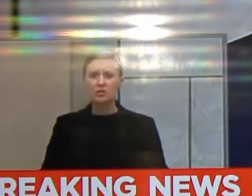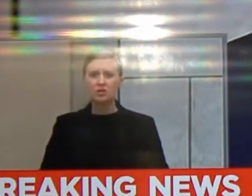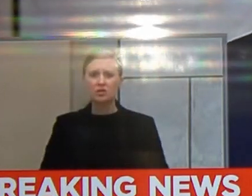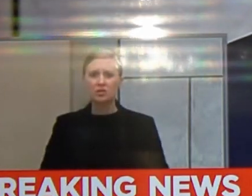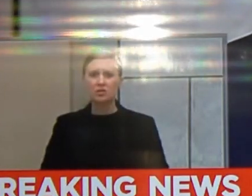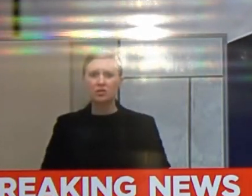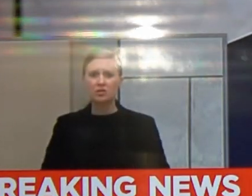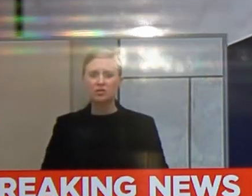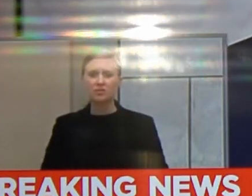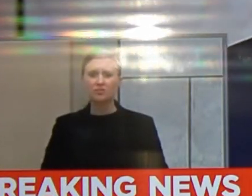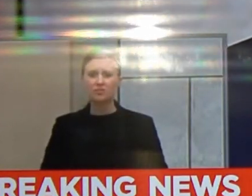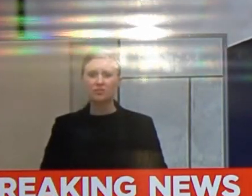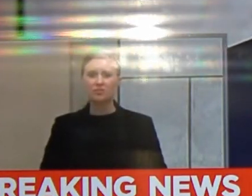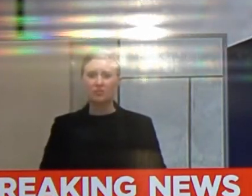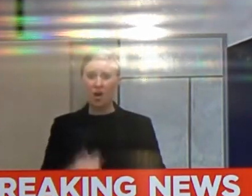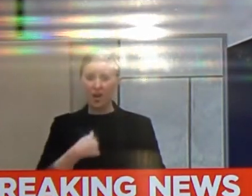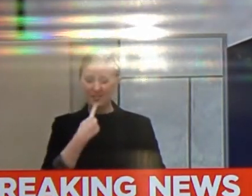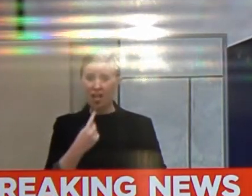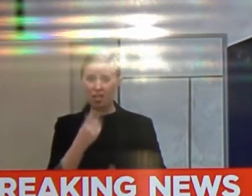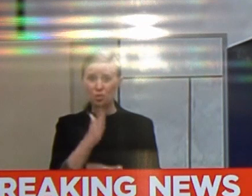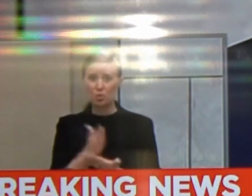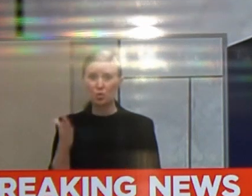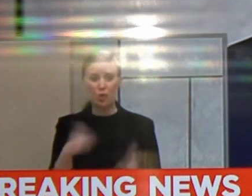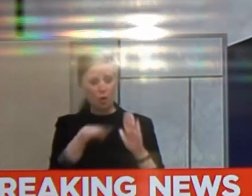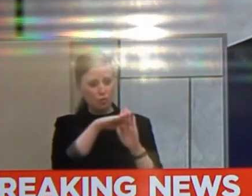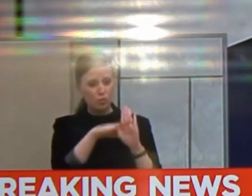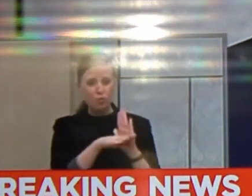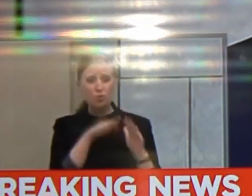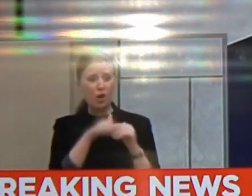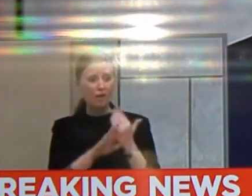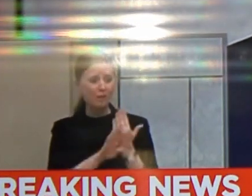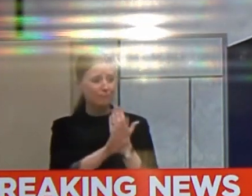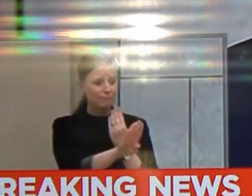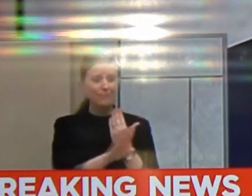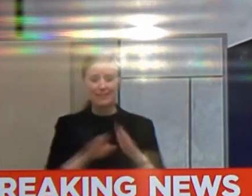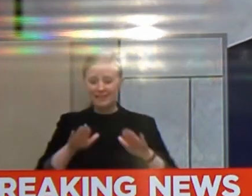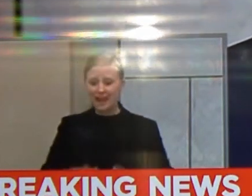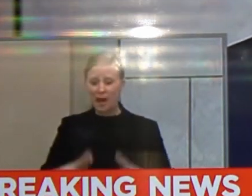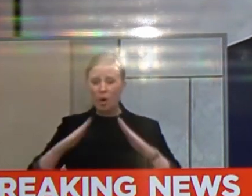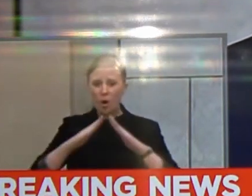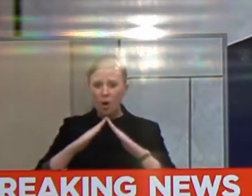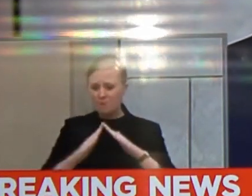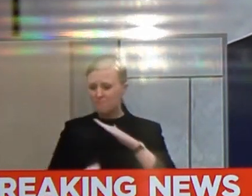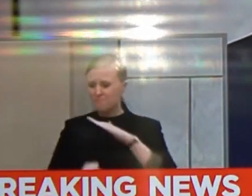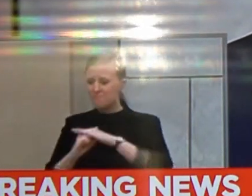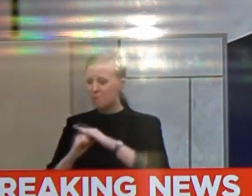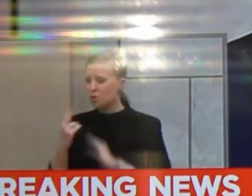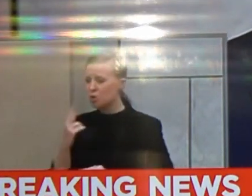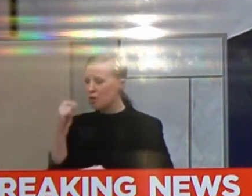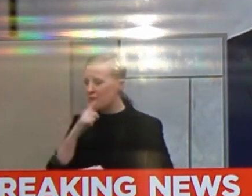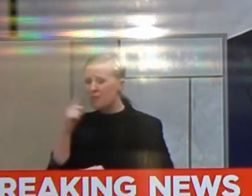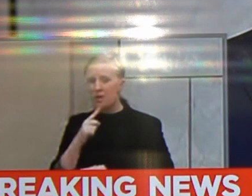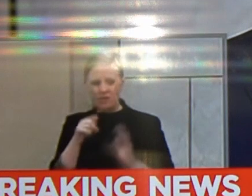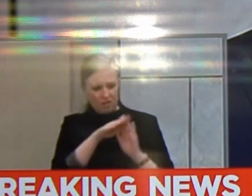you that social distancing, combined with the many other measures we've put in place, is saving lives and it is saving livelihoods.